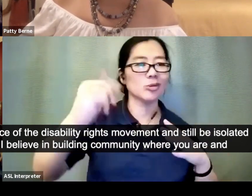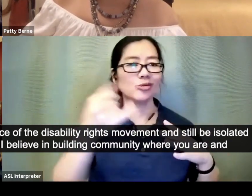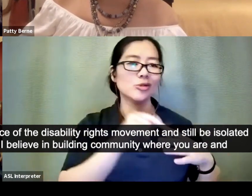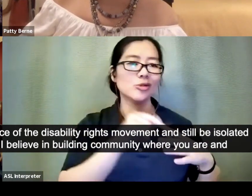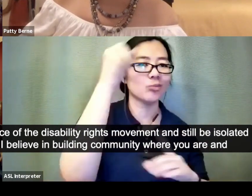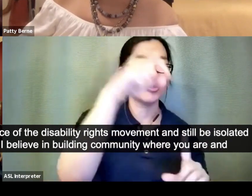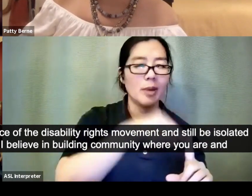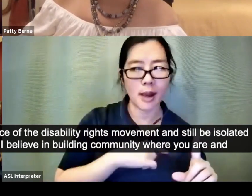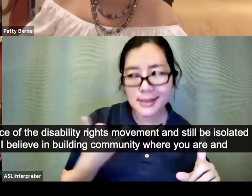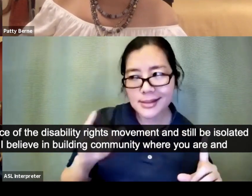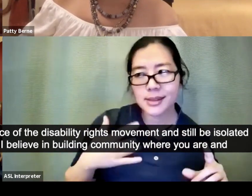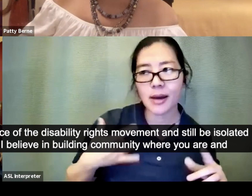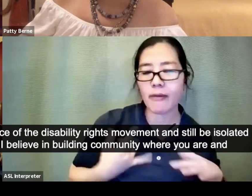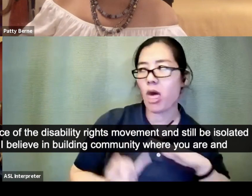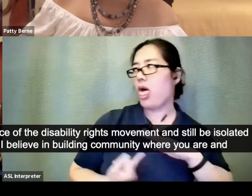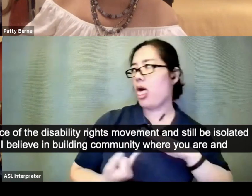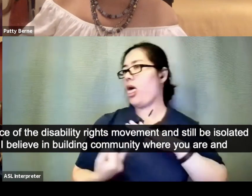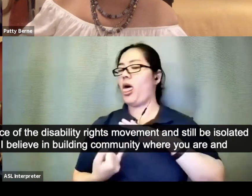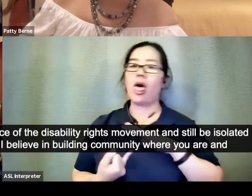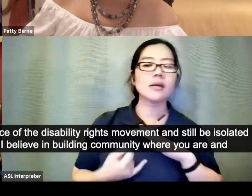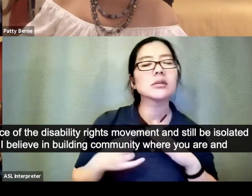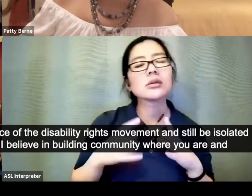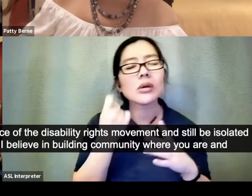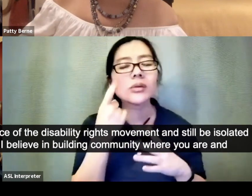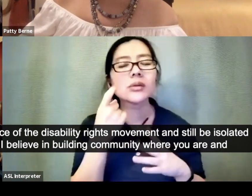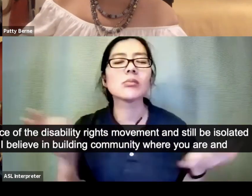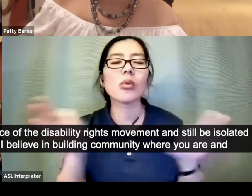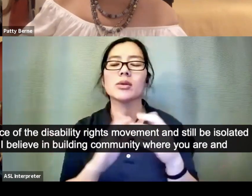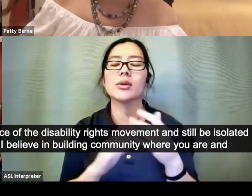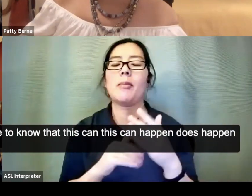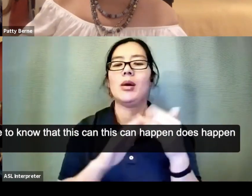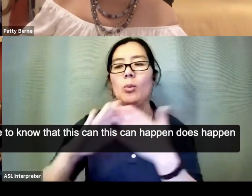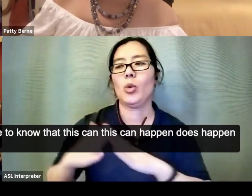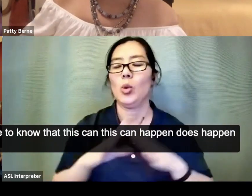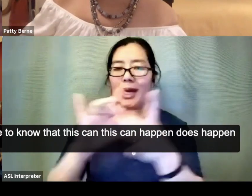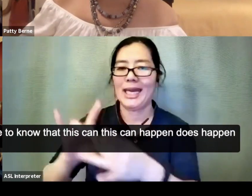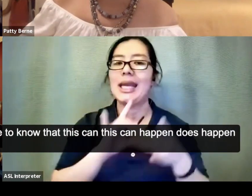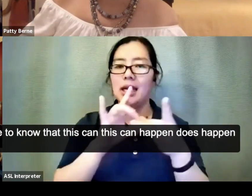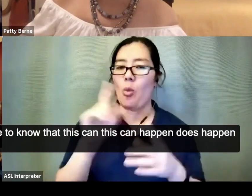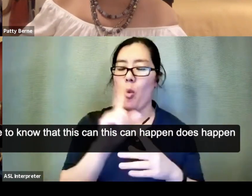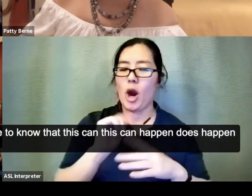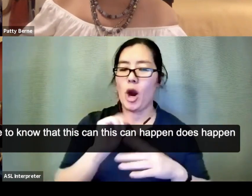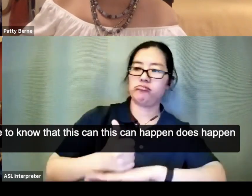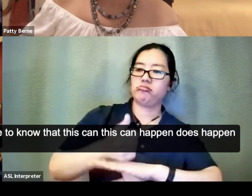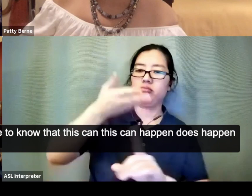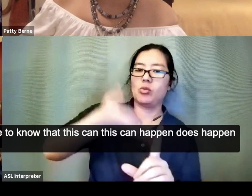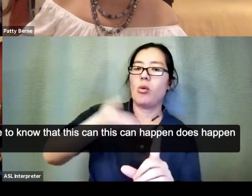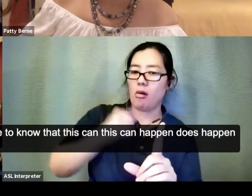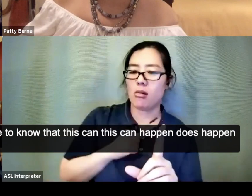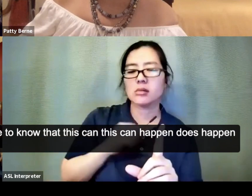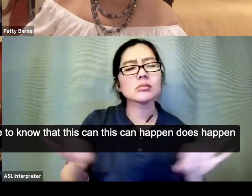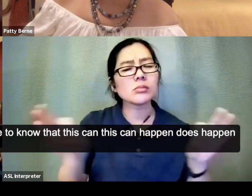So I believe in building community where you are. And I think that's really important for people to know that